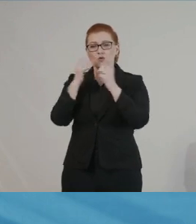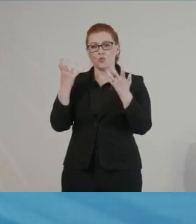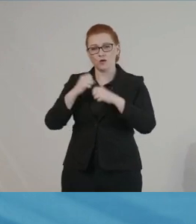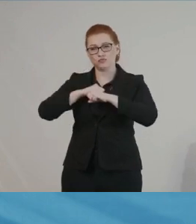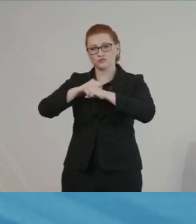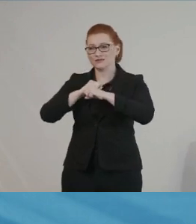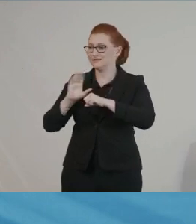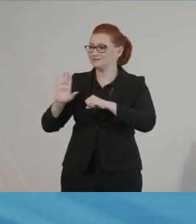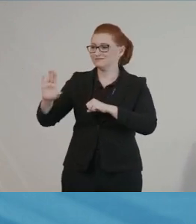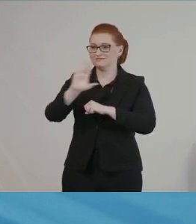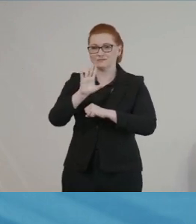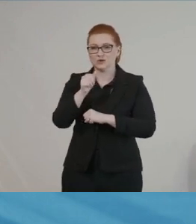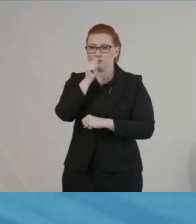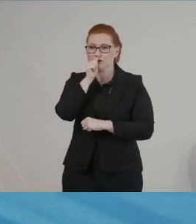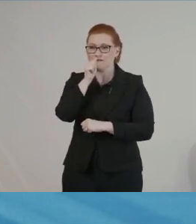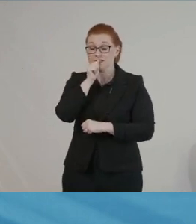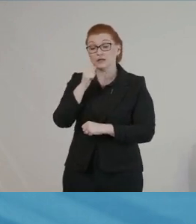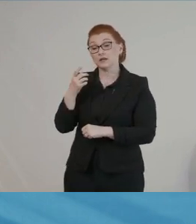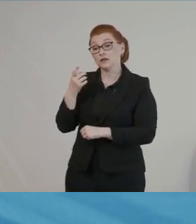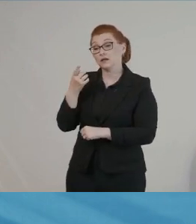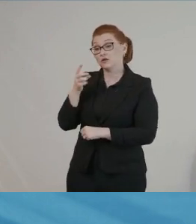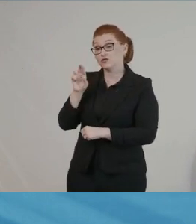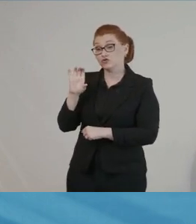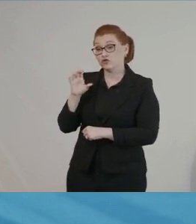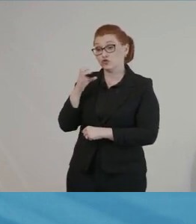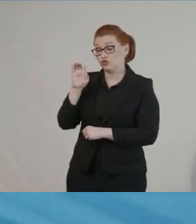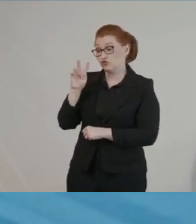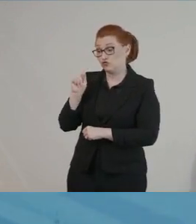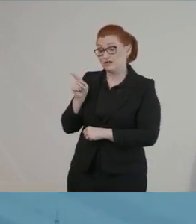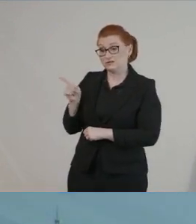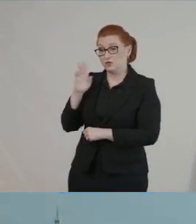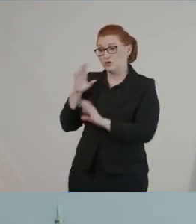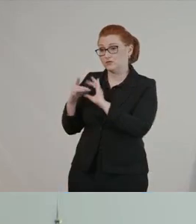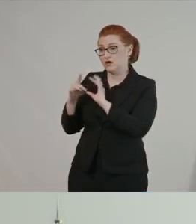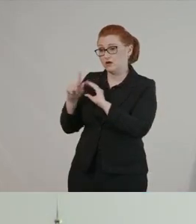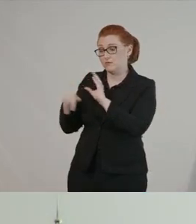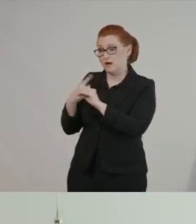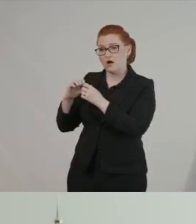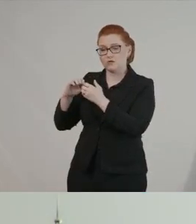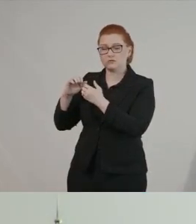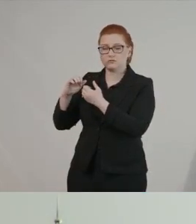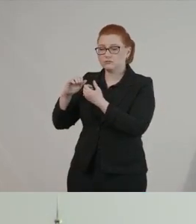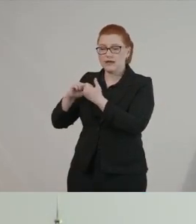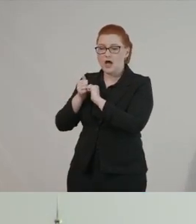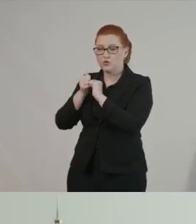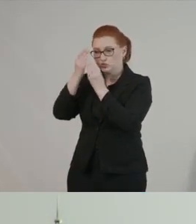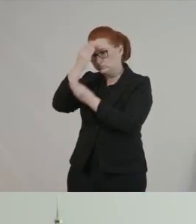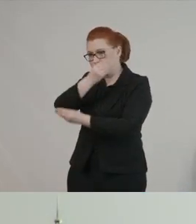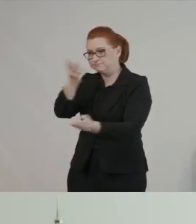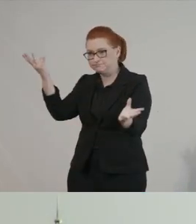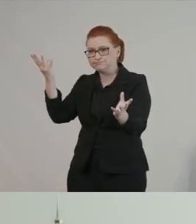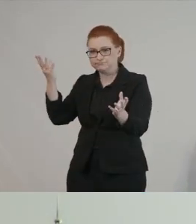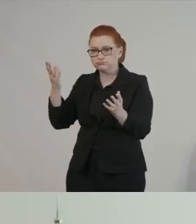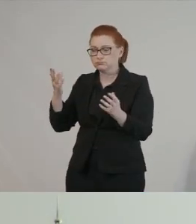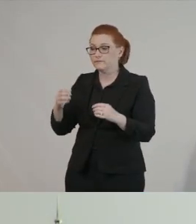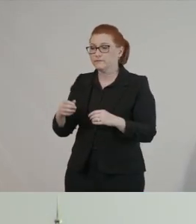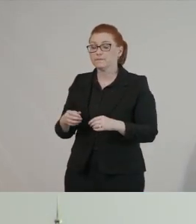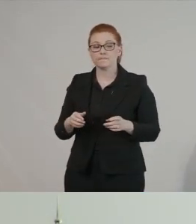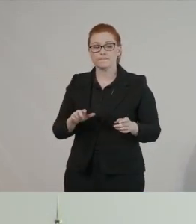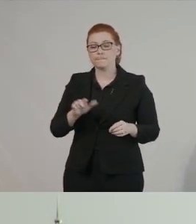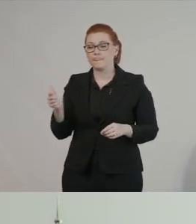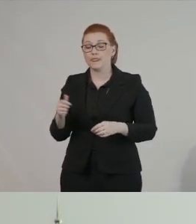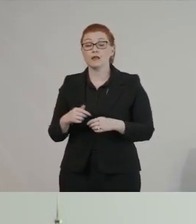the guideline that we'll have for making that information public going forward. Doctor? So we want to make sure that we're protecting the public health